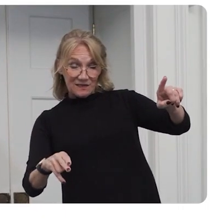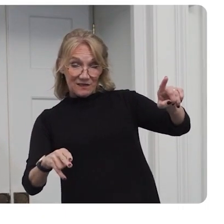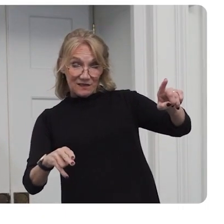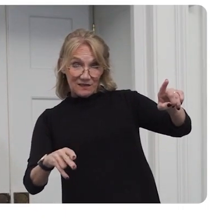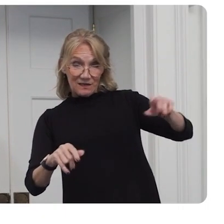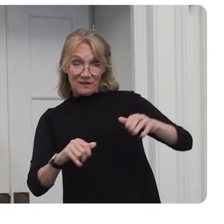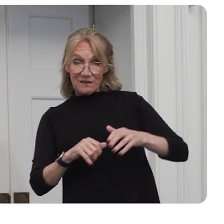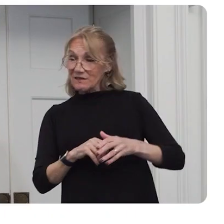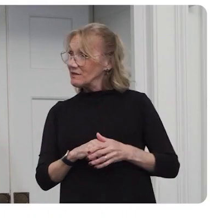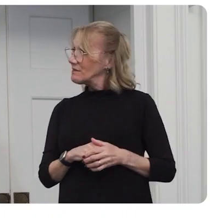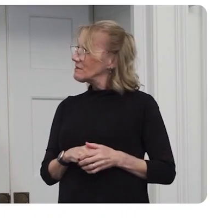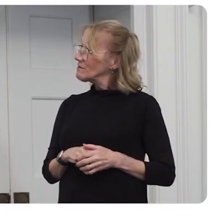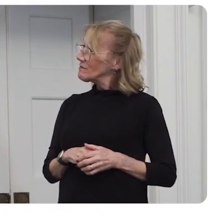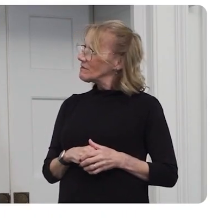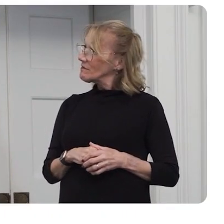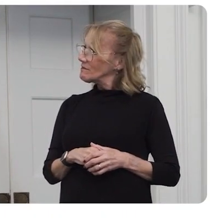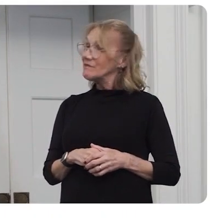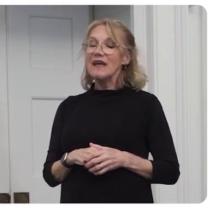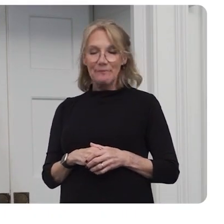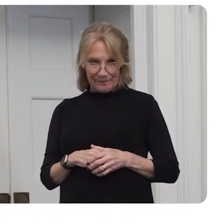trace over.